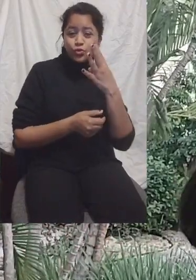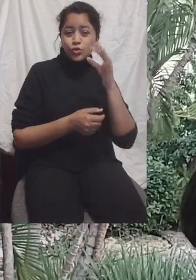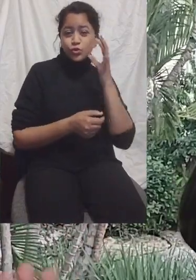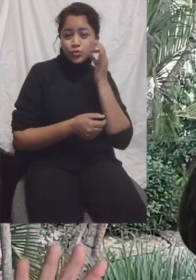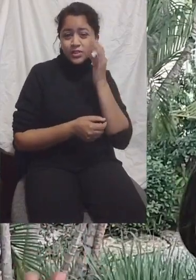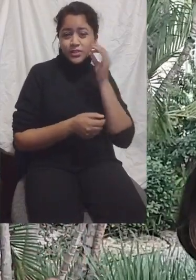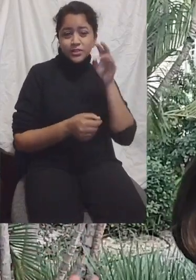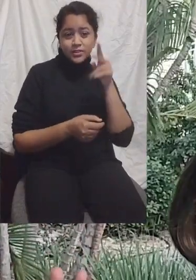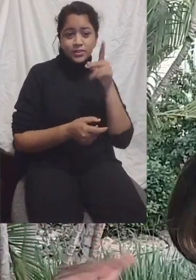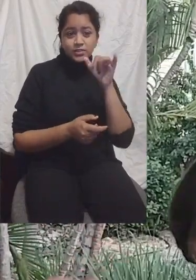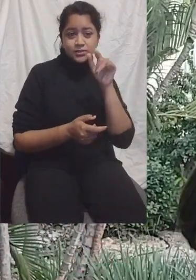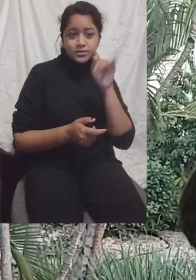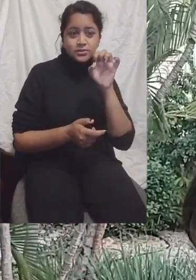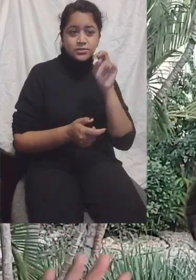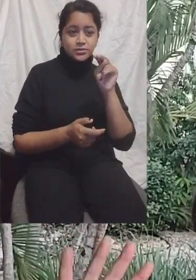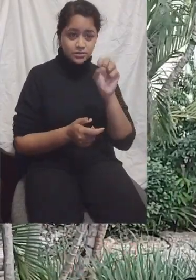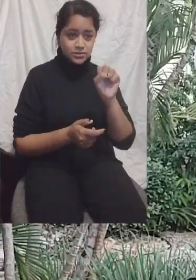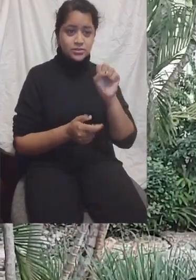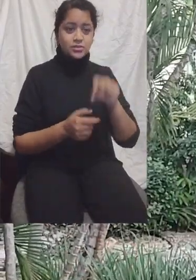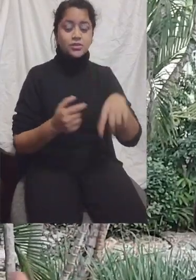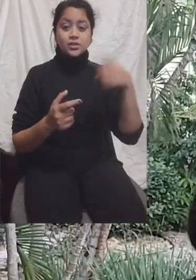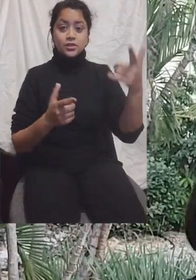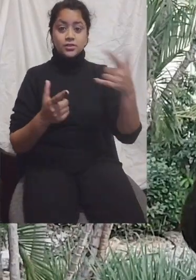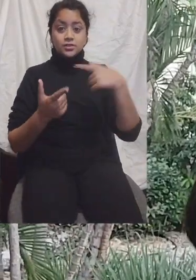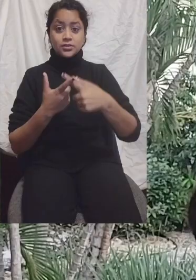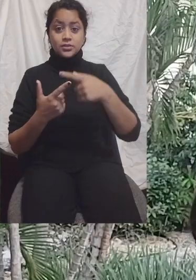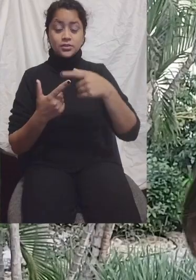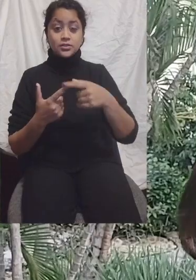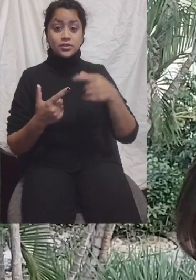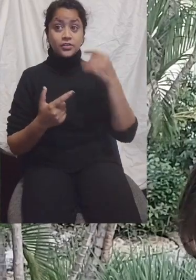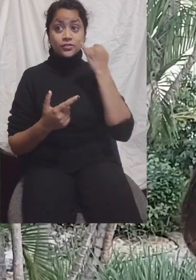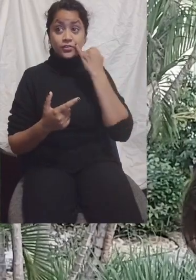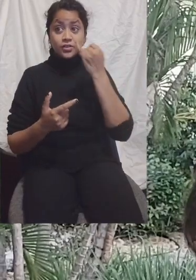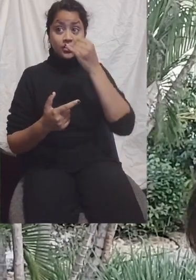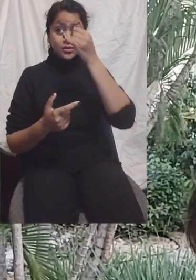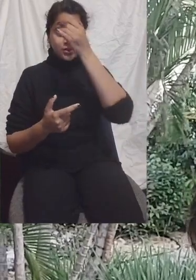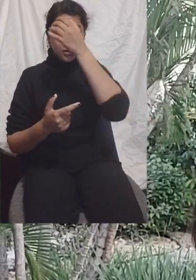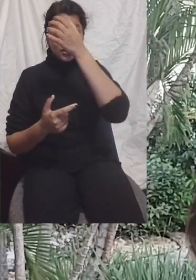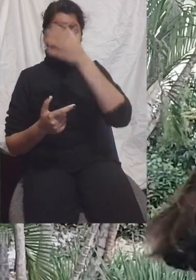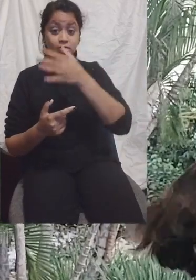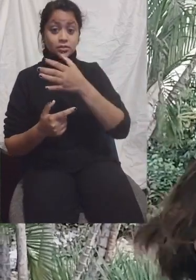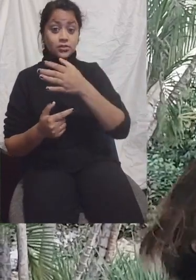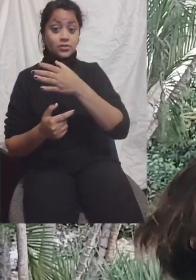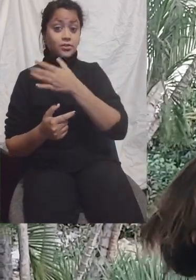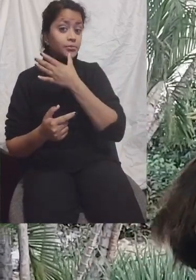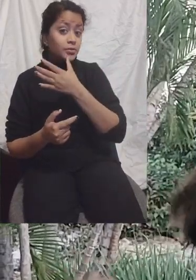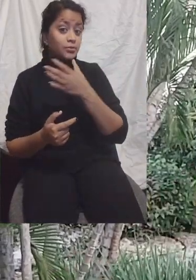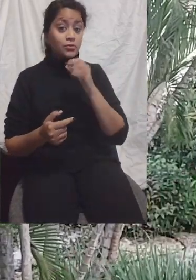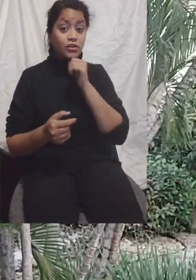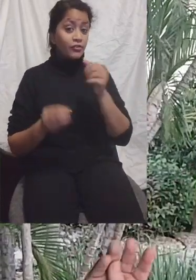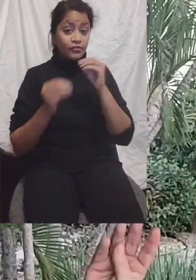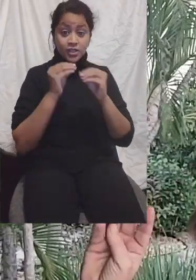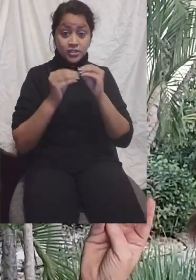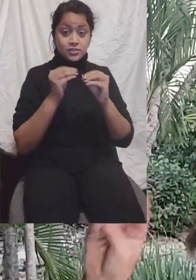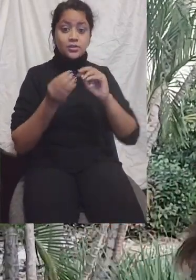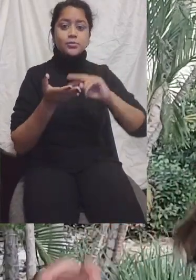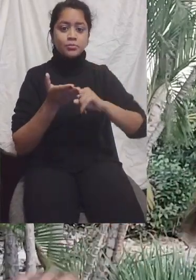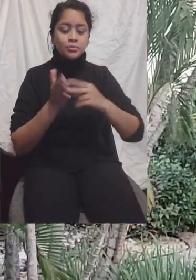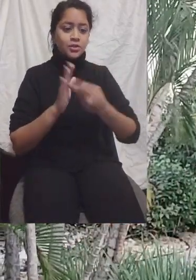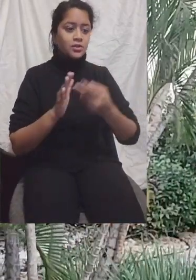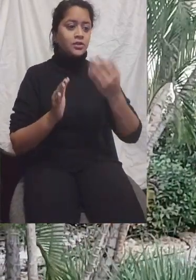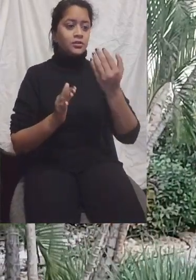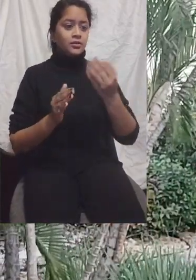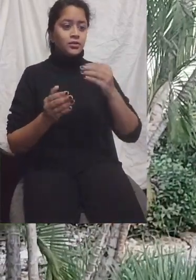a litter, the litter would be average 4 kittens. Yeah. If those kittens